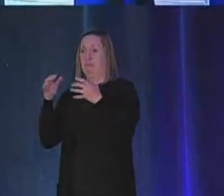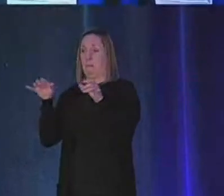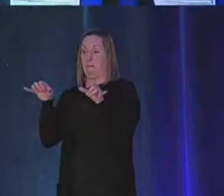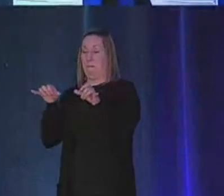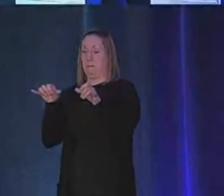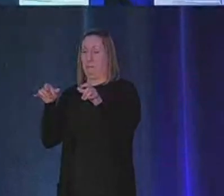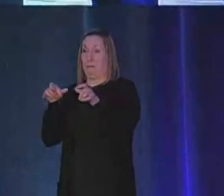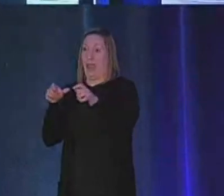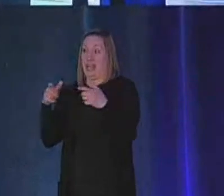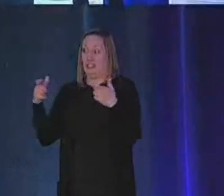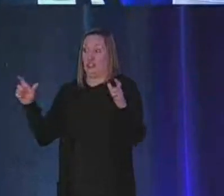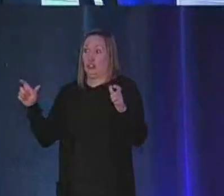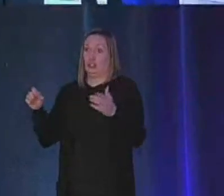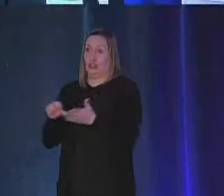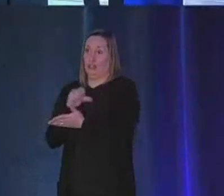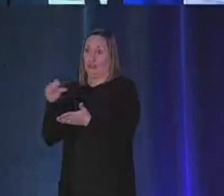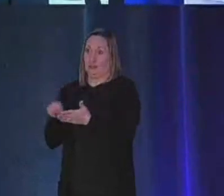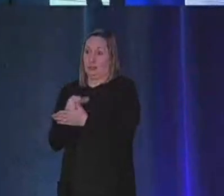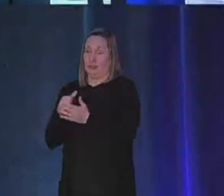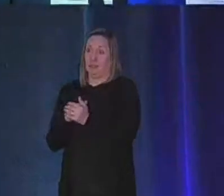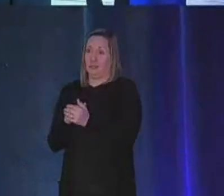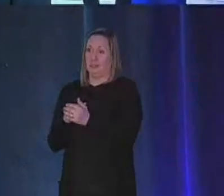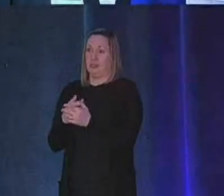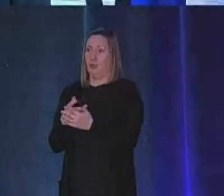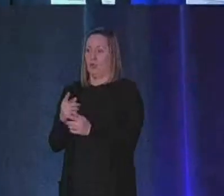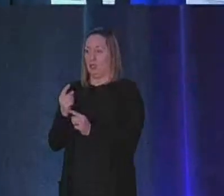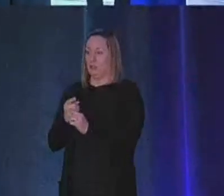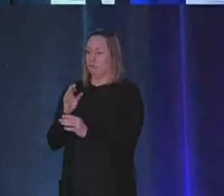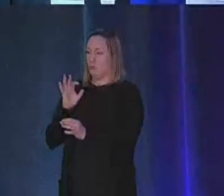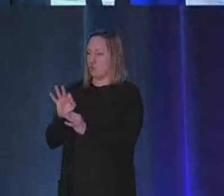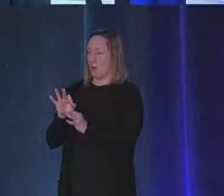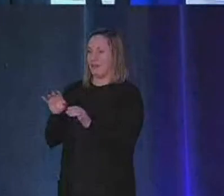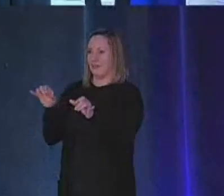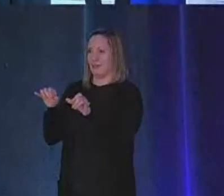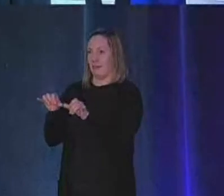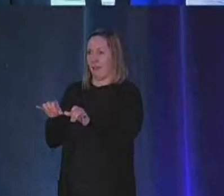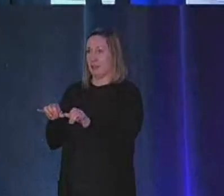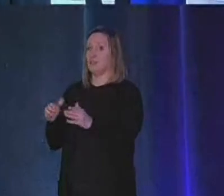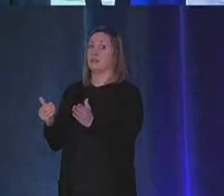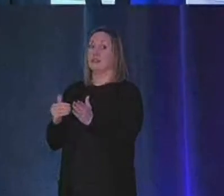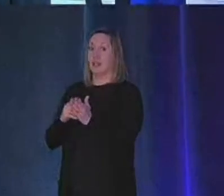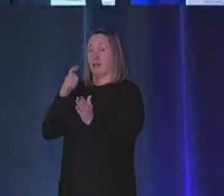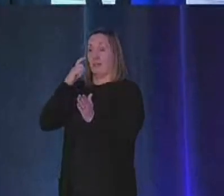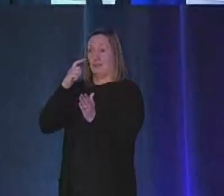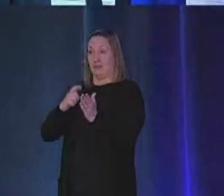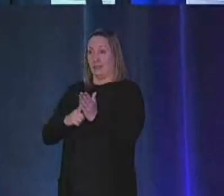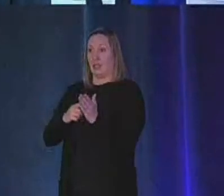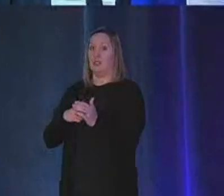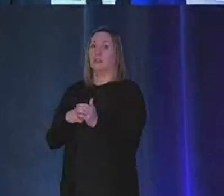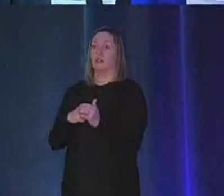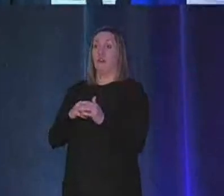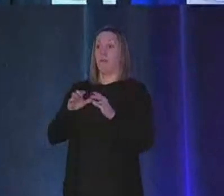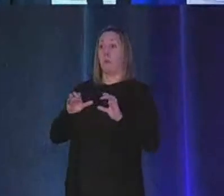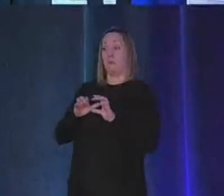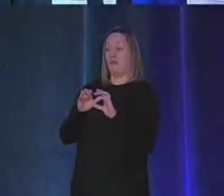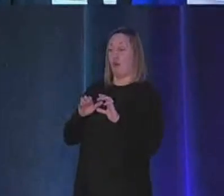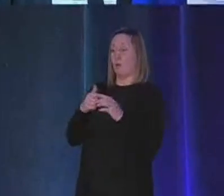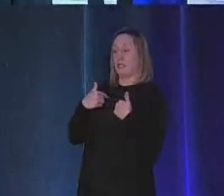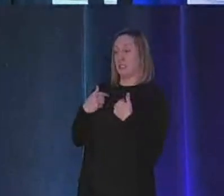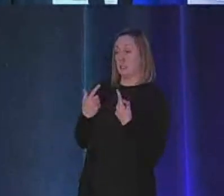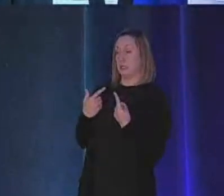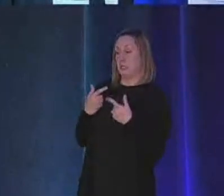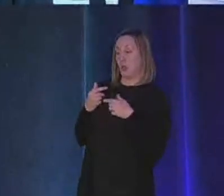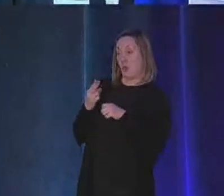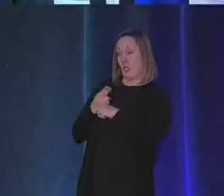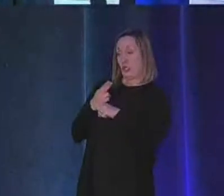because, you know, getting the right size down, because we're seeing, again, as performance practitioners, we pop the hood